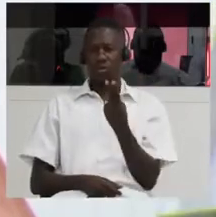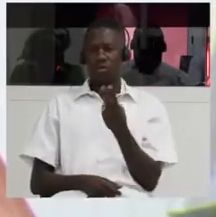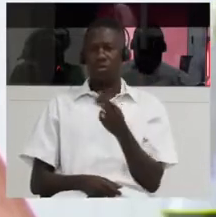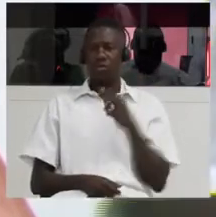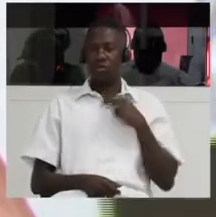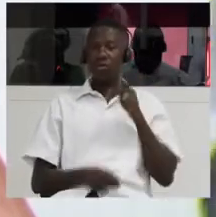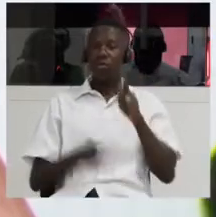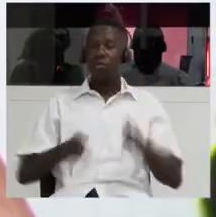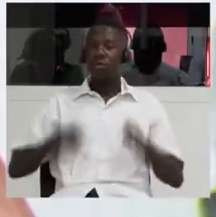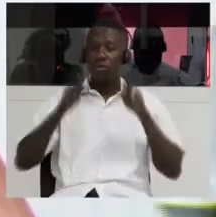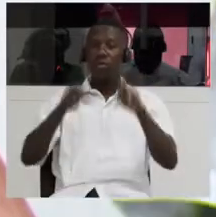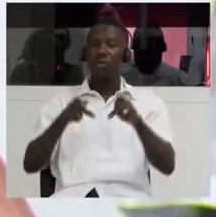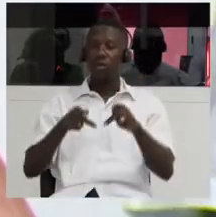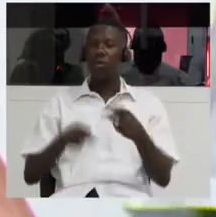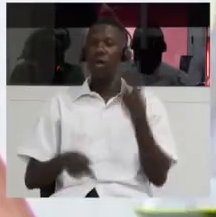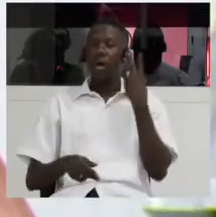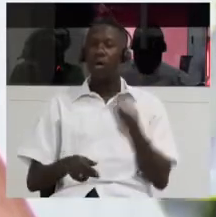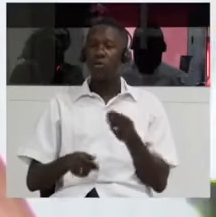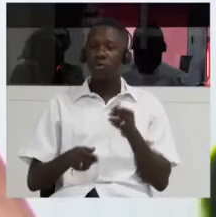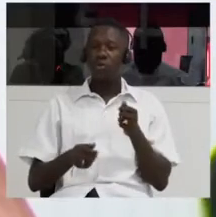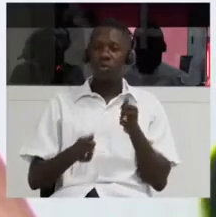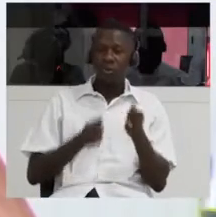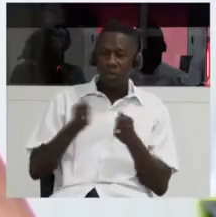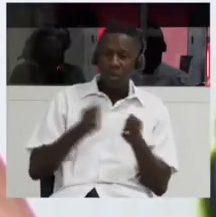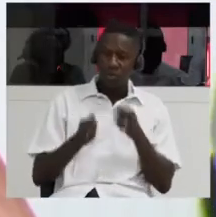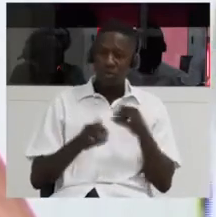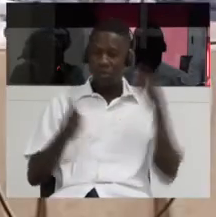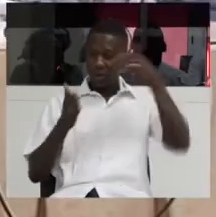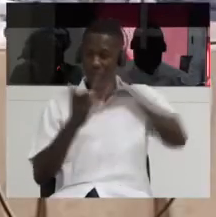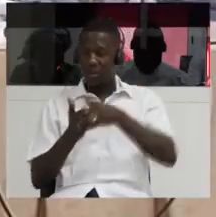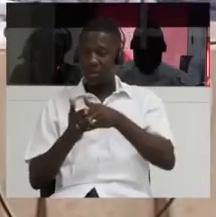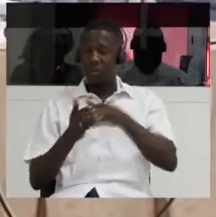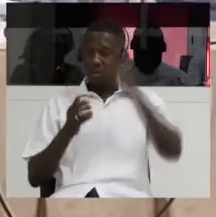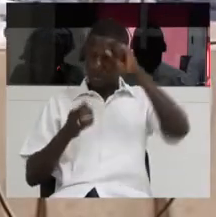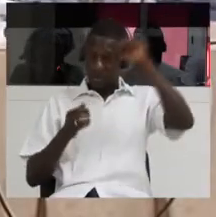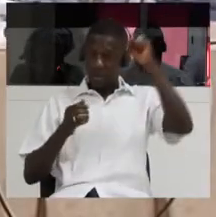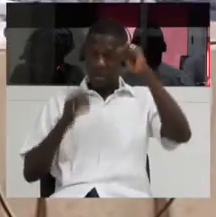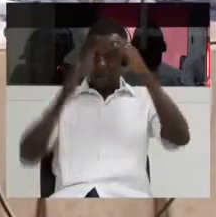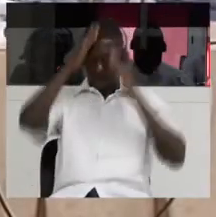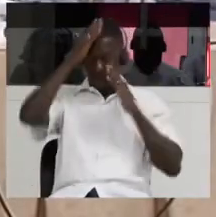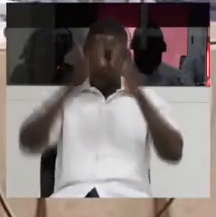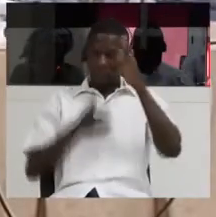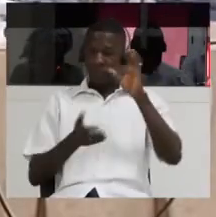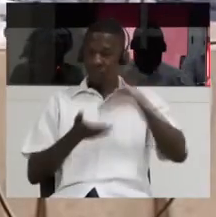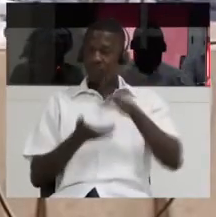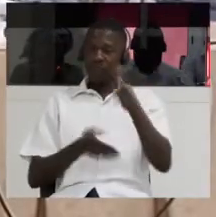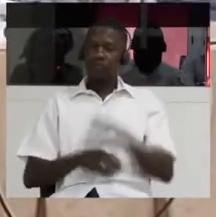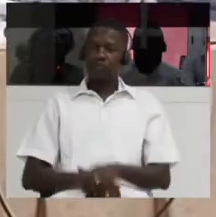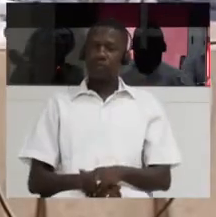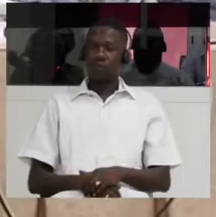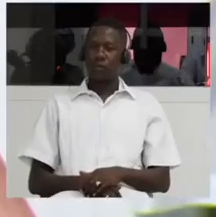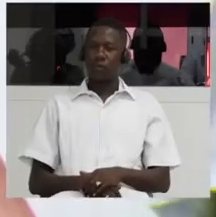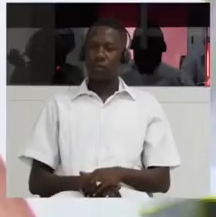you manage to reach State House in Banjul? By foot, we walked. You